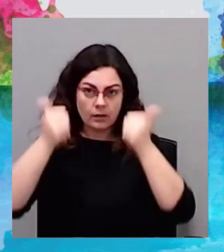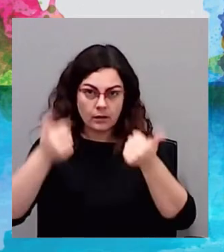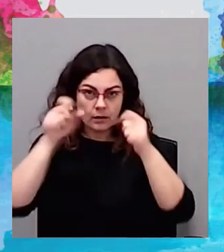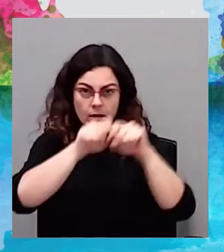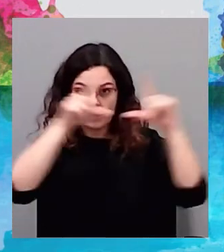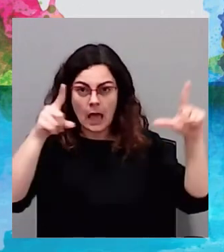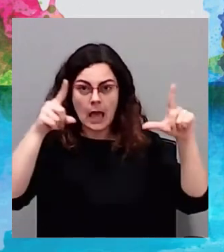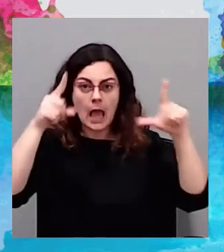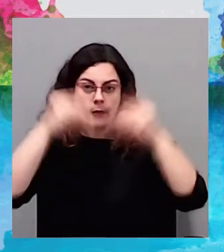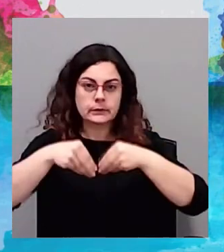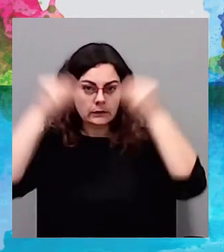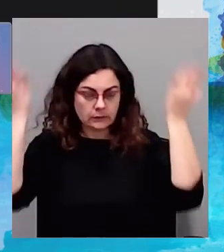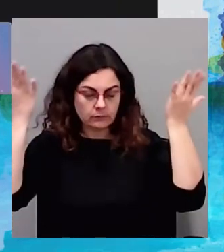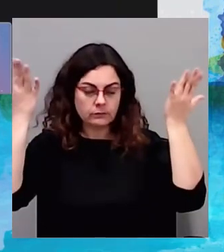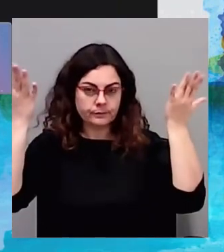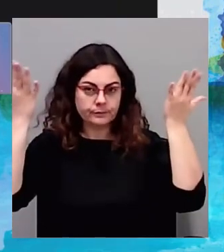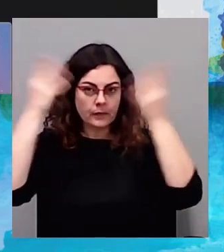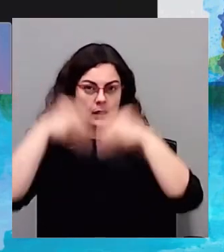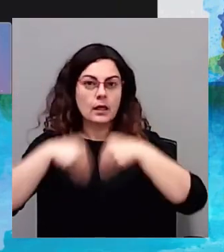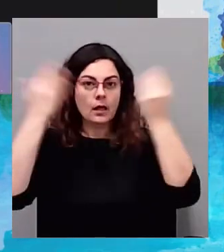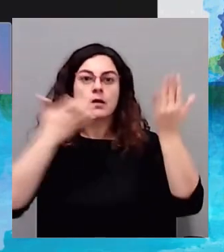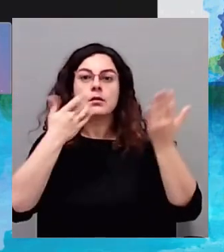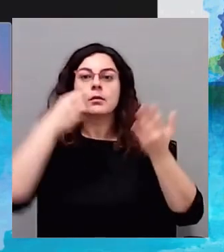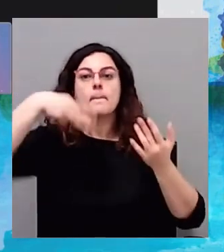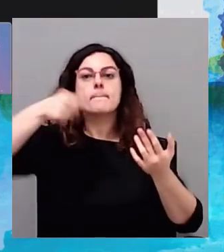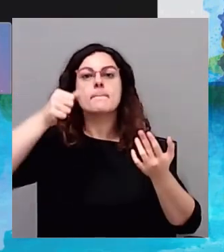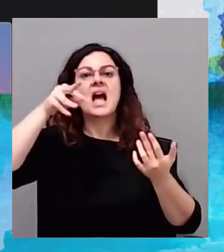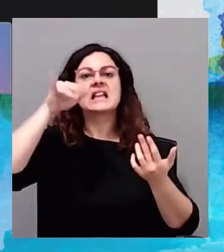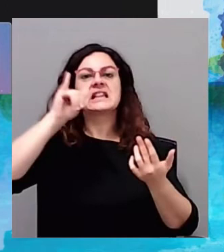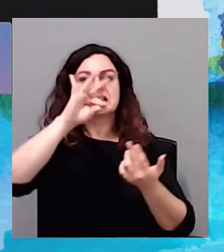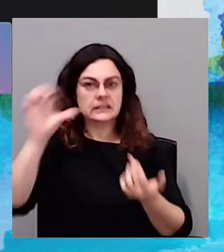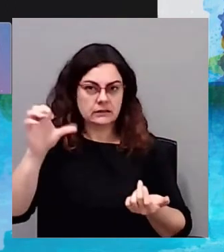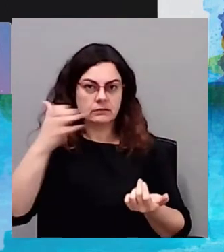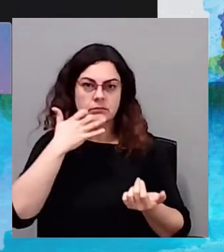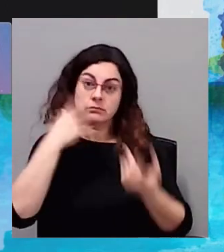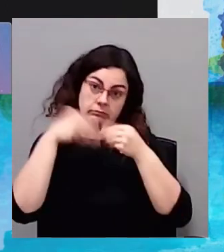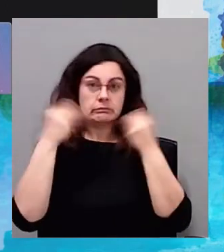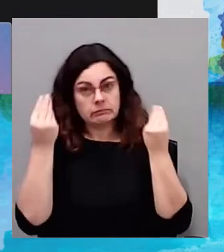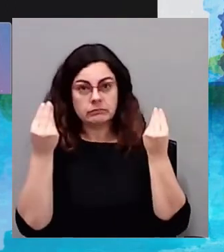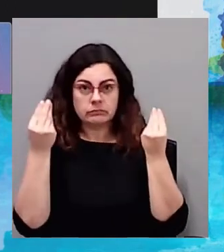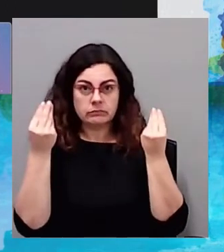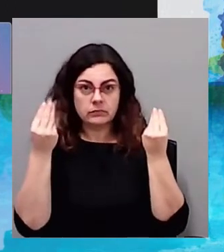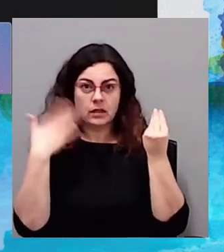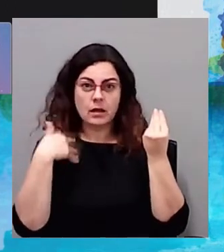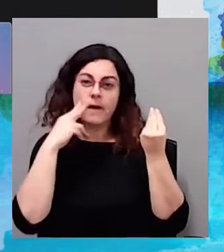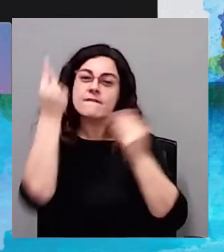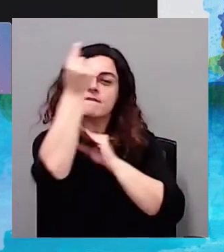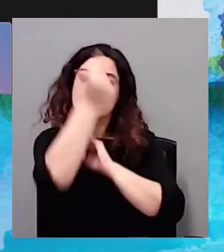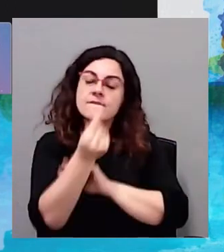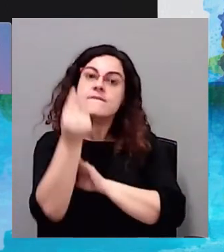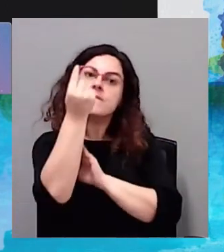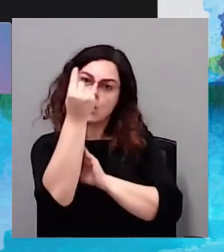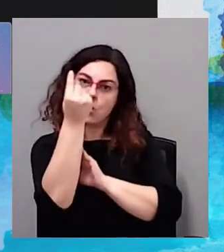And here we have more abstract art. This is a Matisse piece where we can see